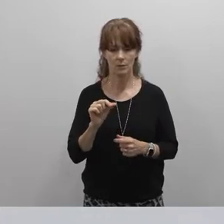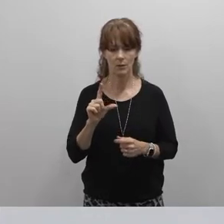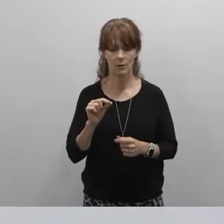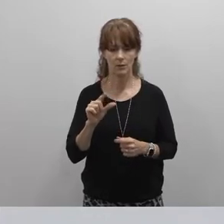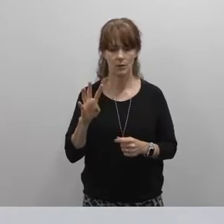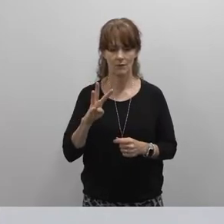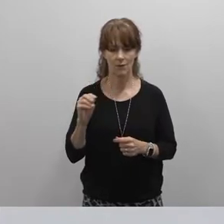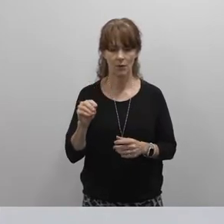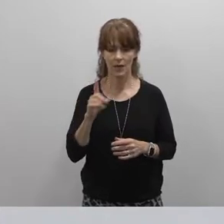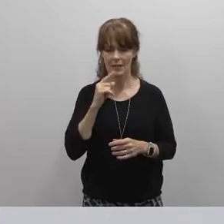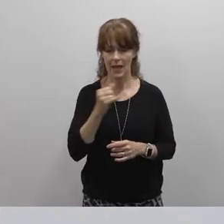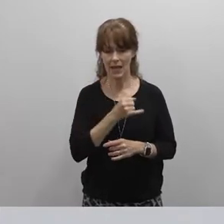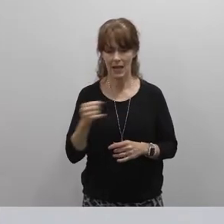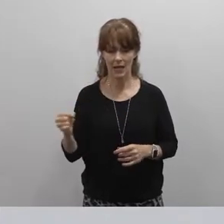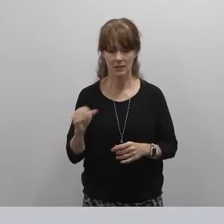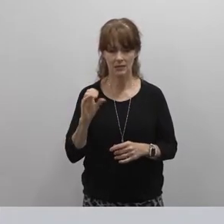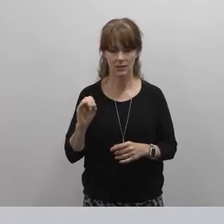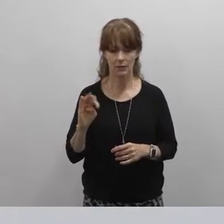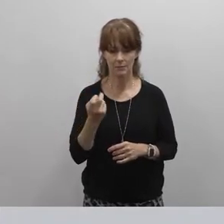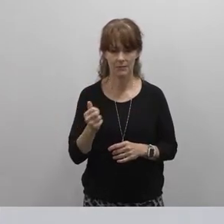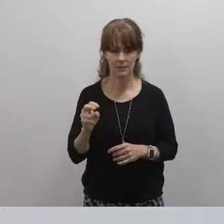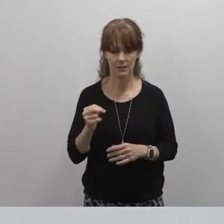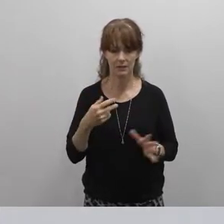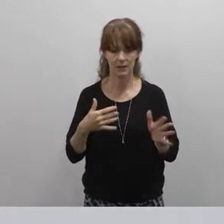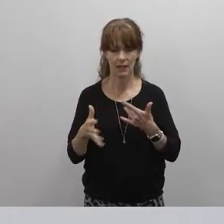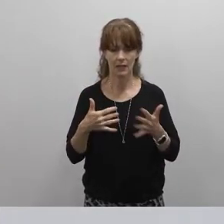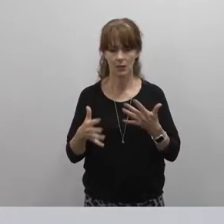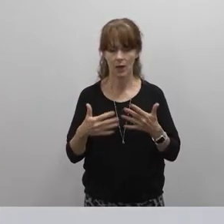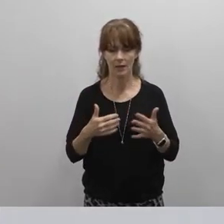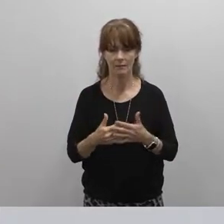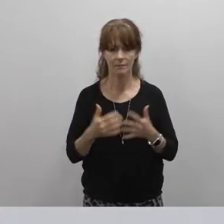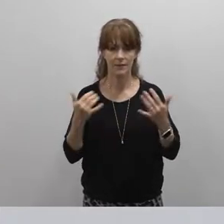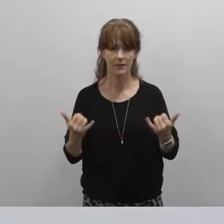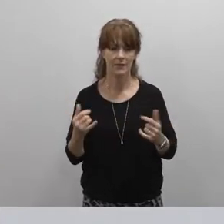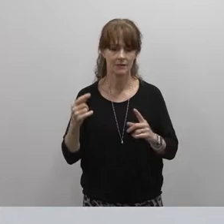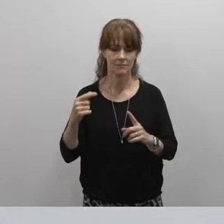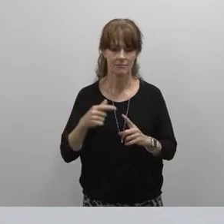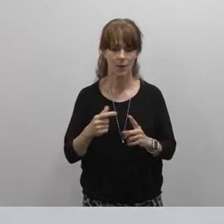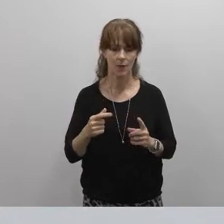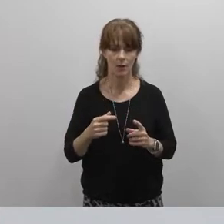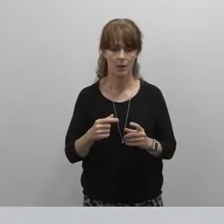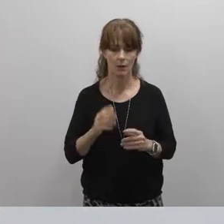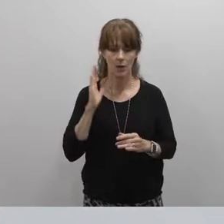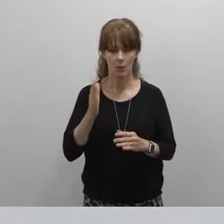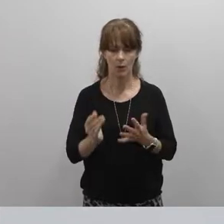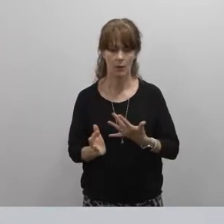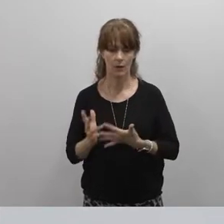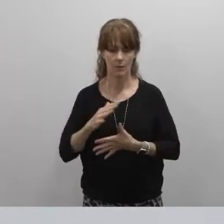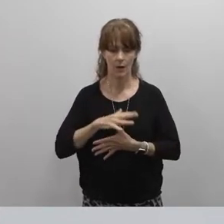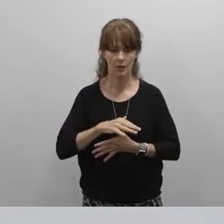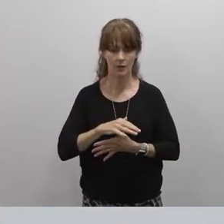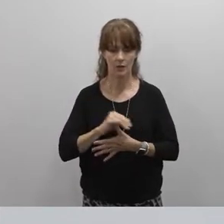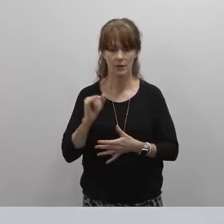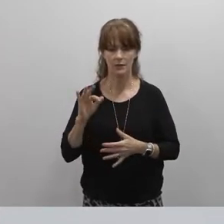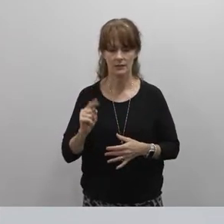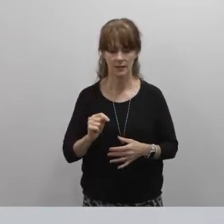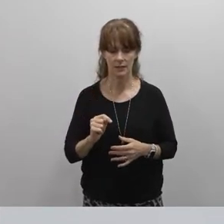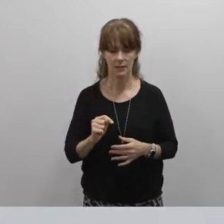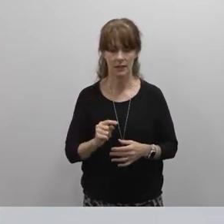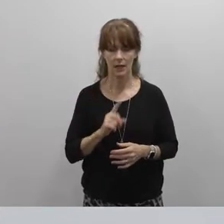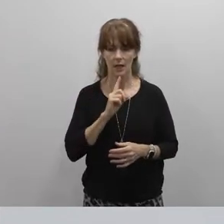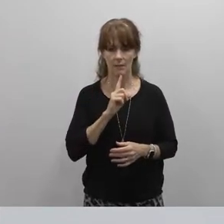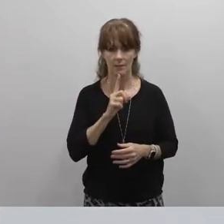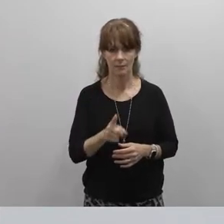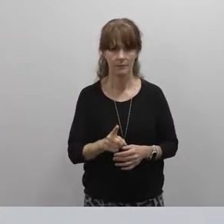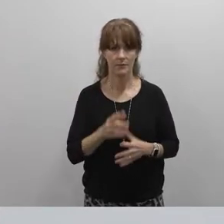mid-2040 deadline for zero emissions anyways. So at this point, it just comes down to, will we prioritize this? And I'm sure